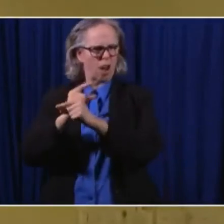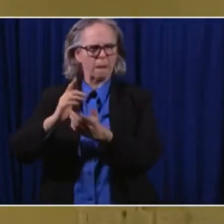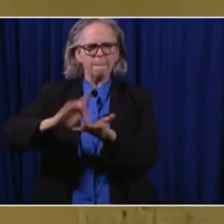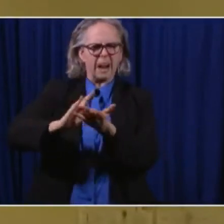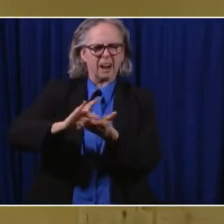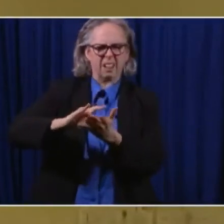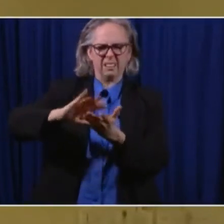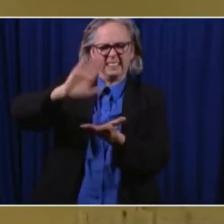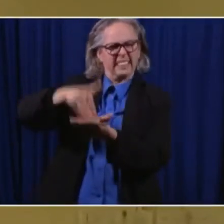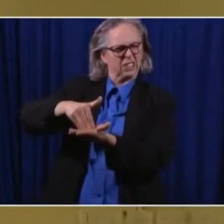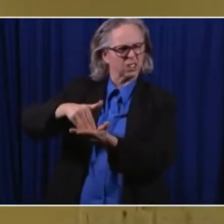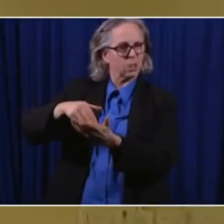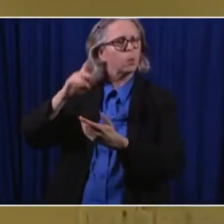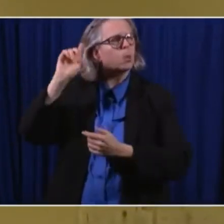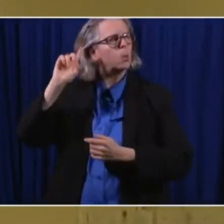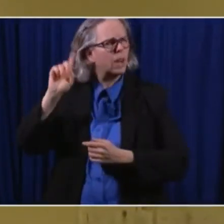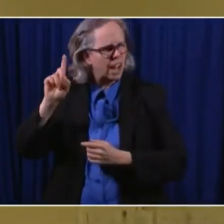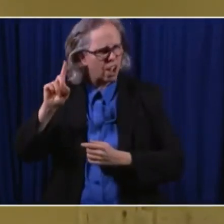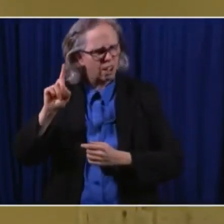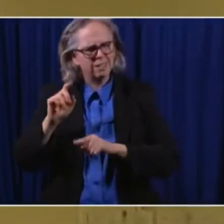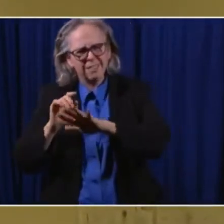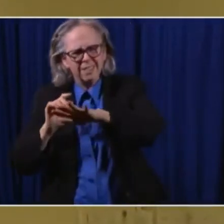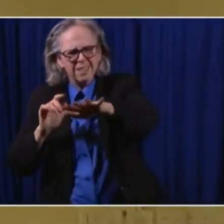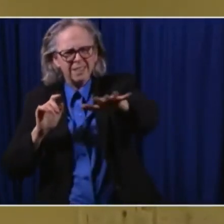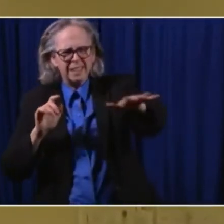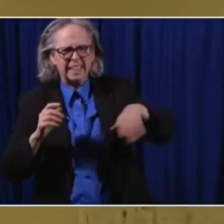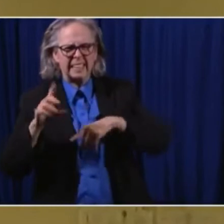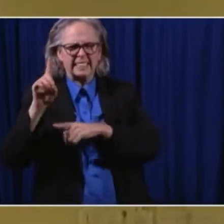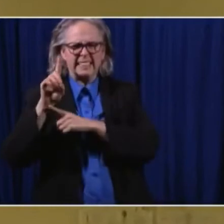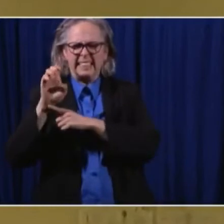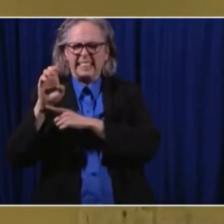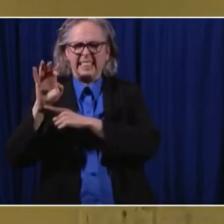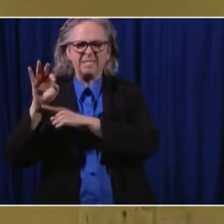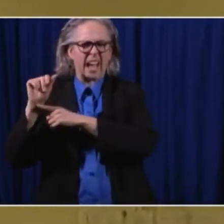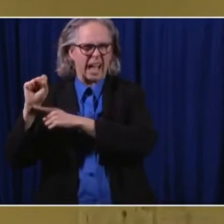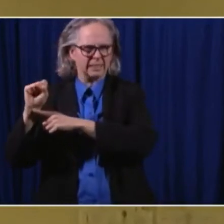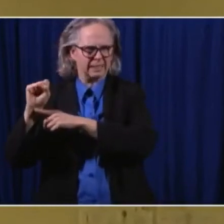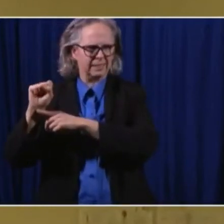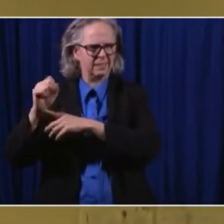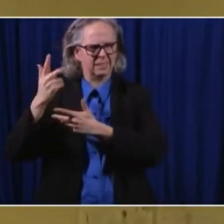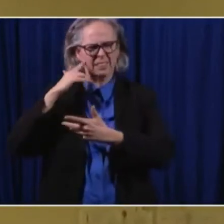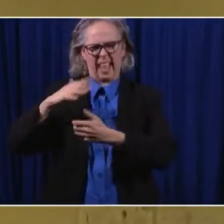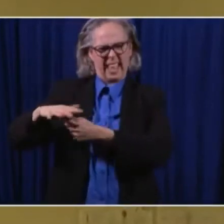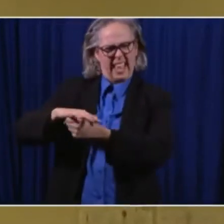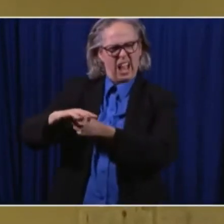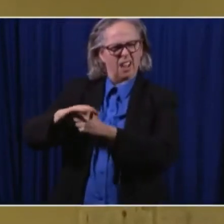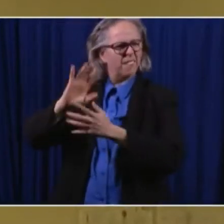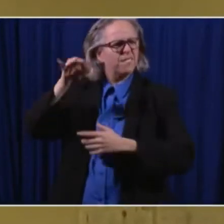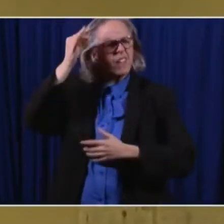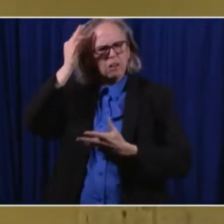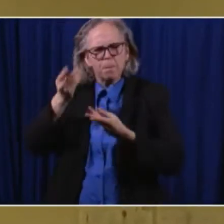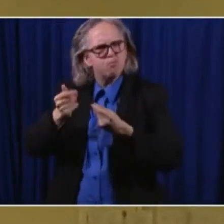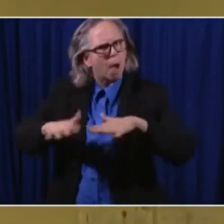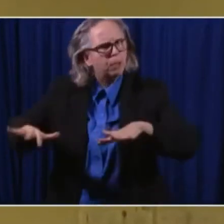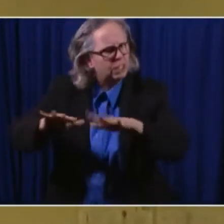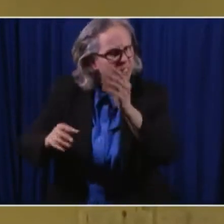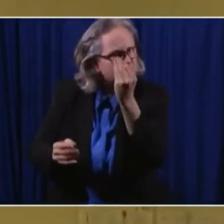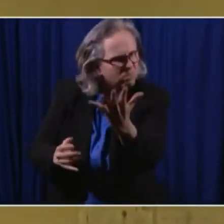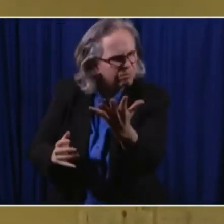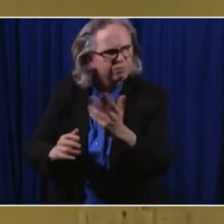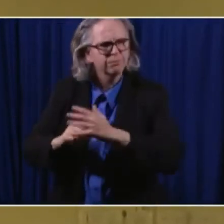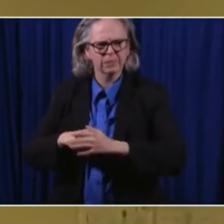located on the Defense Supply Center, Columbus, one of our major federal military installations here in the state. And